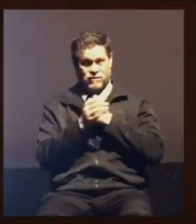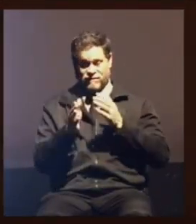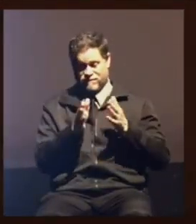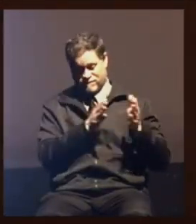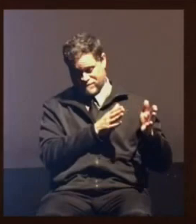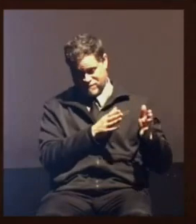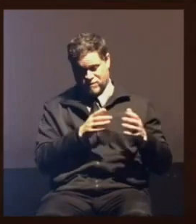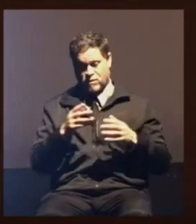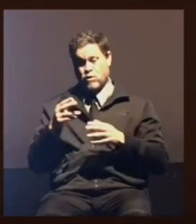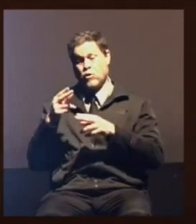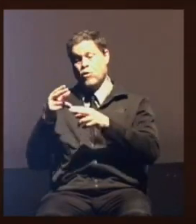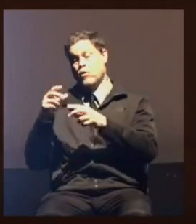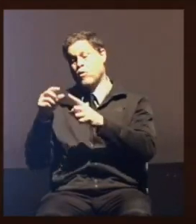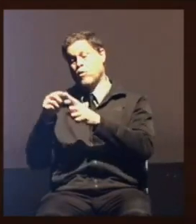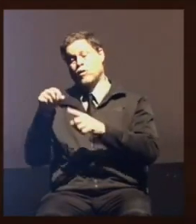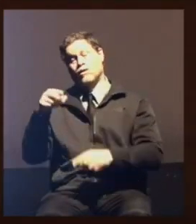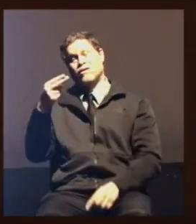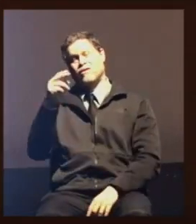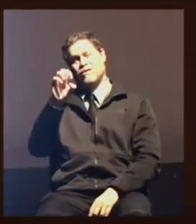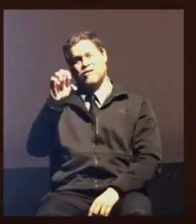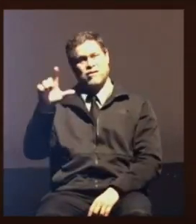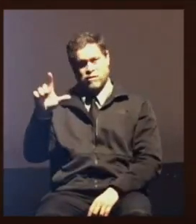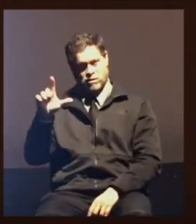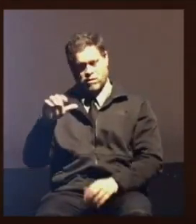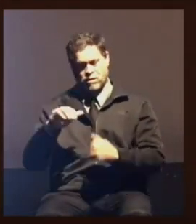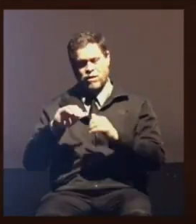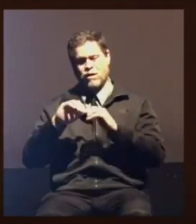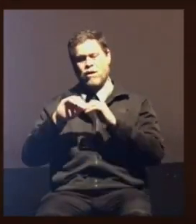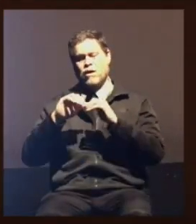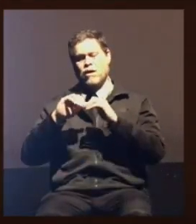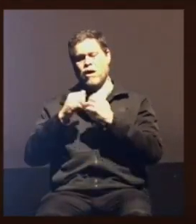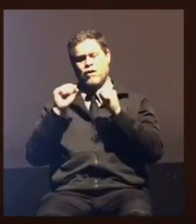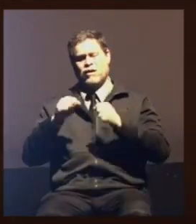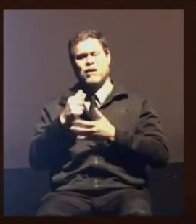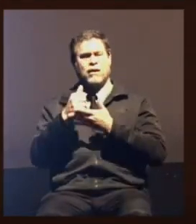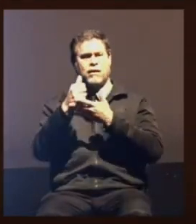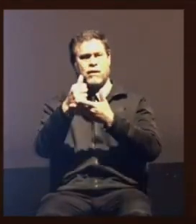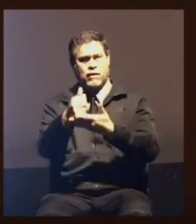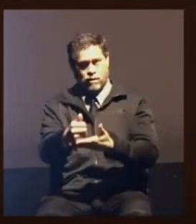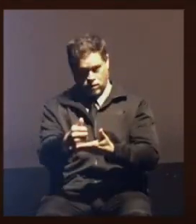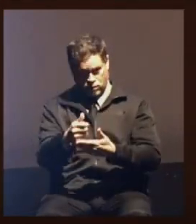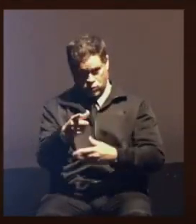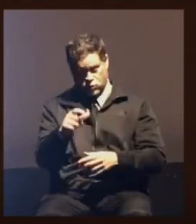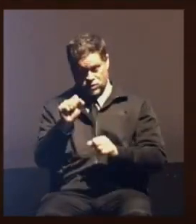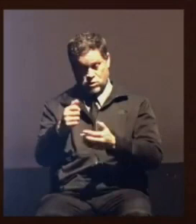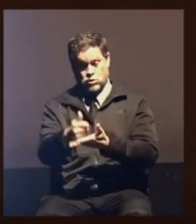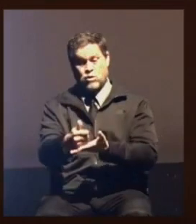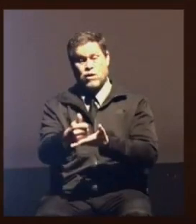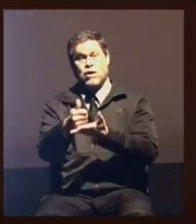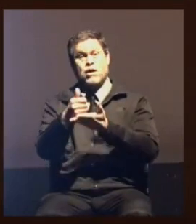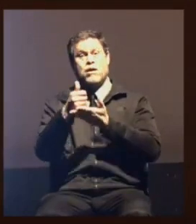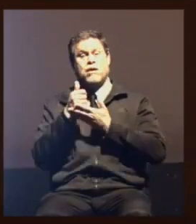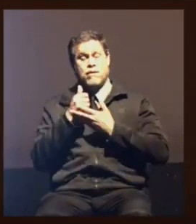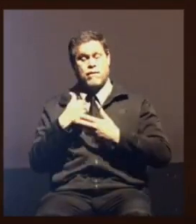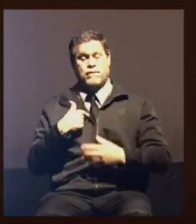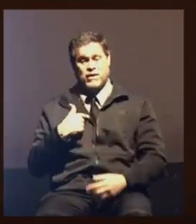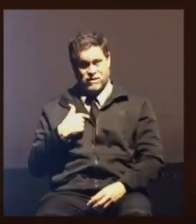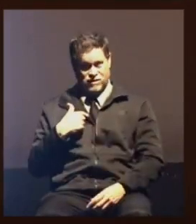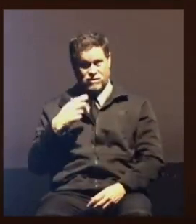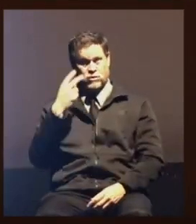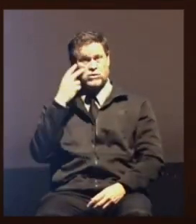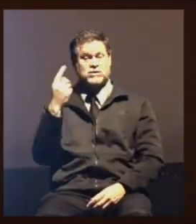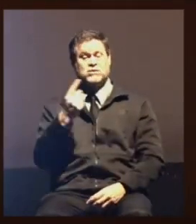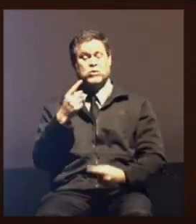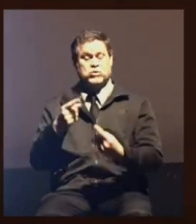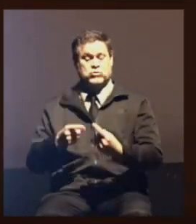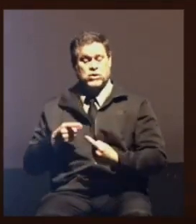is help. How can I help you? Can you help me? If you see